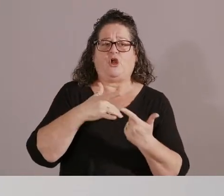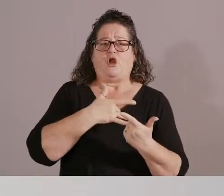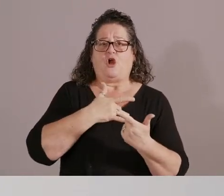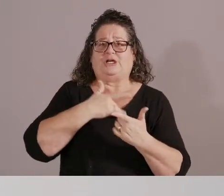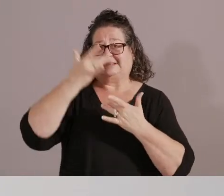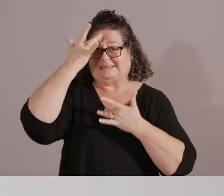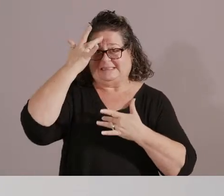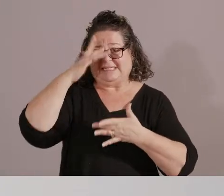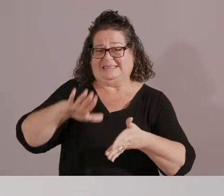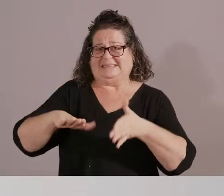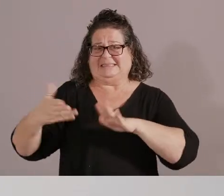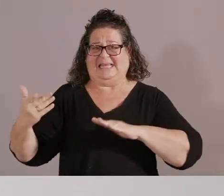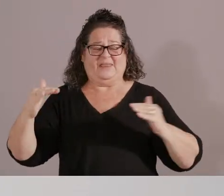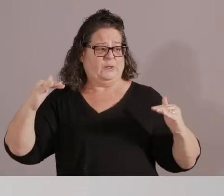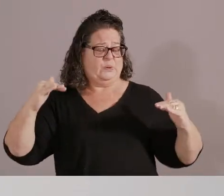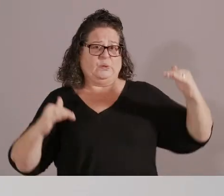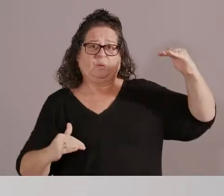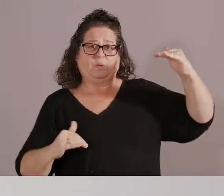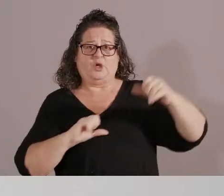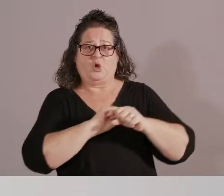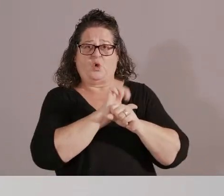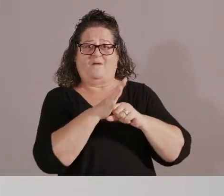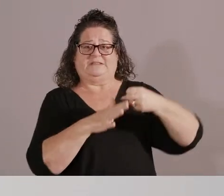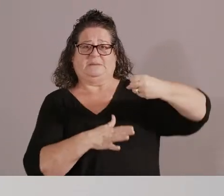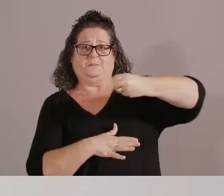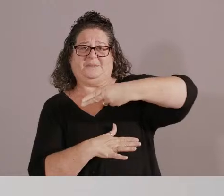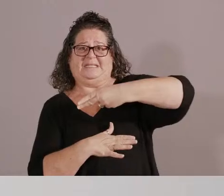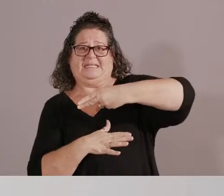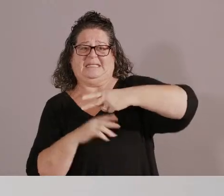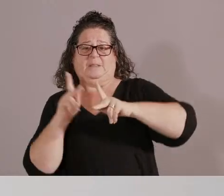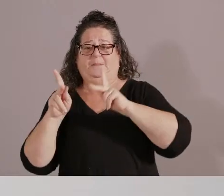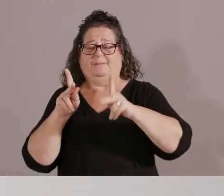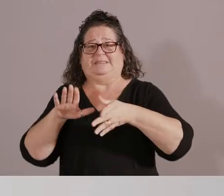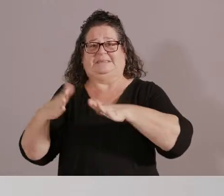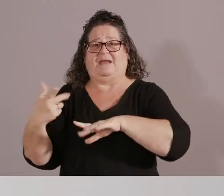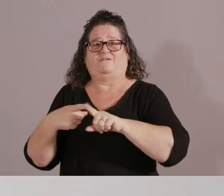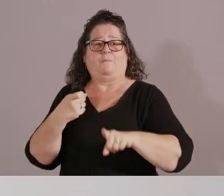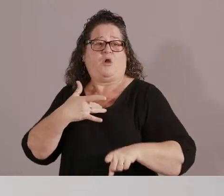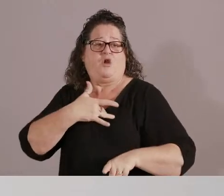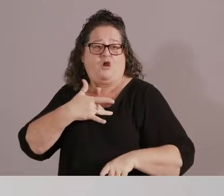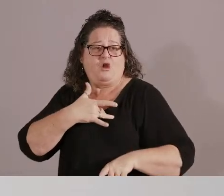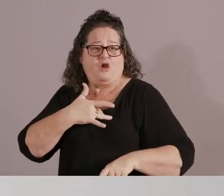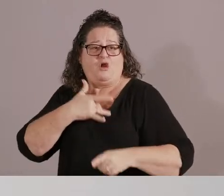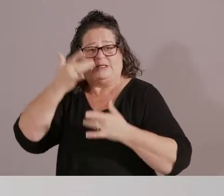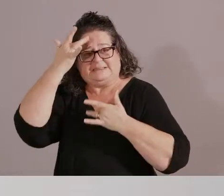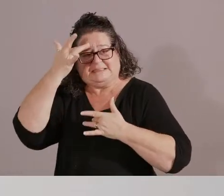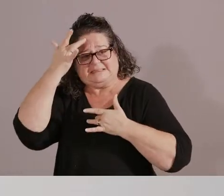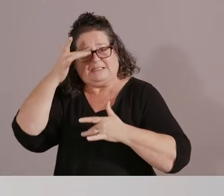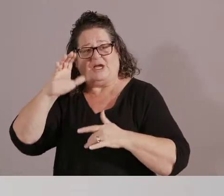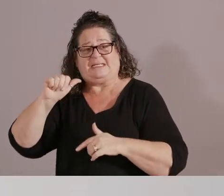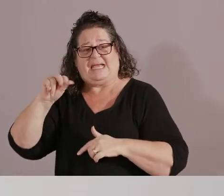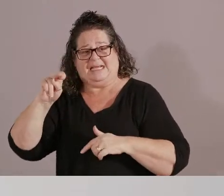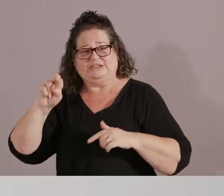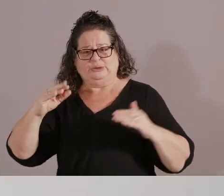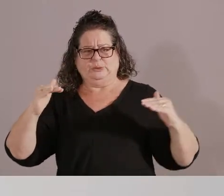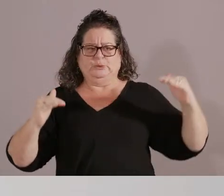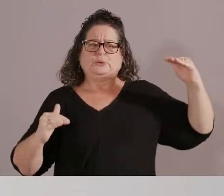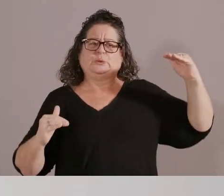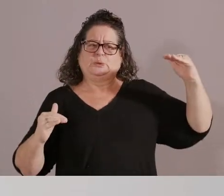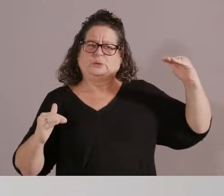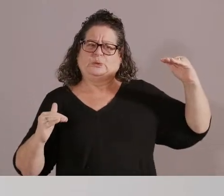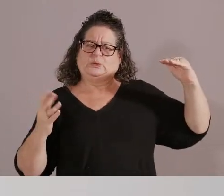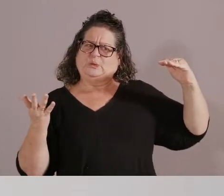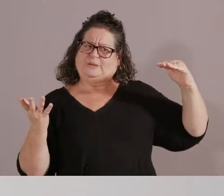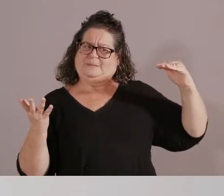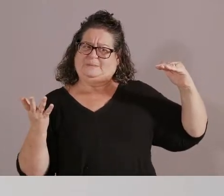question is, based off of this projection, do you think, is that being taken into account in